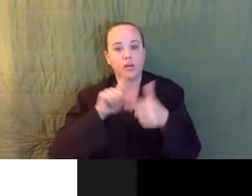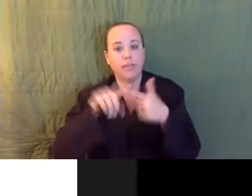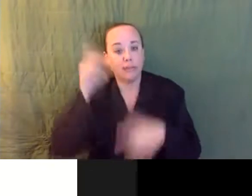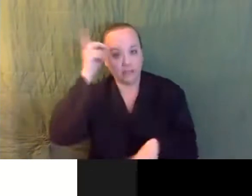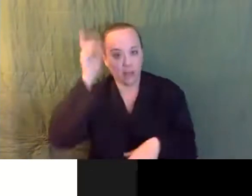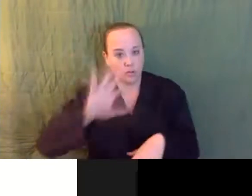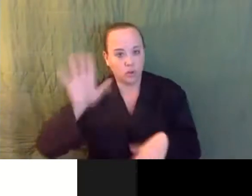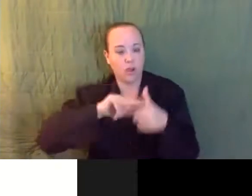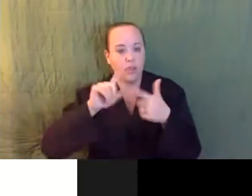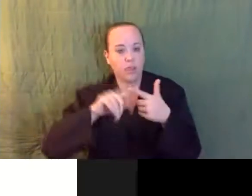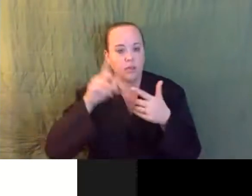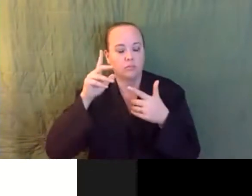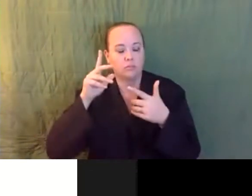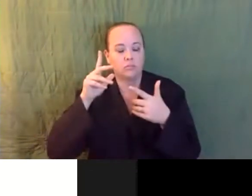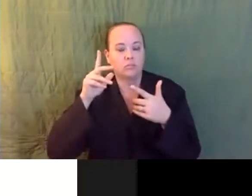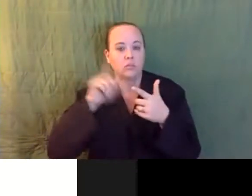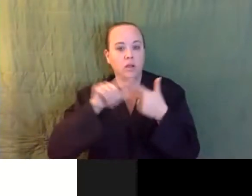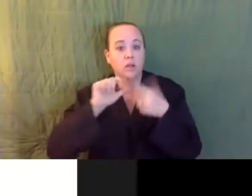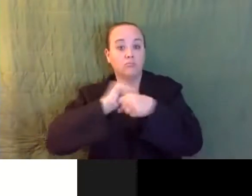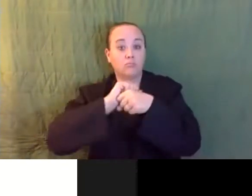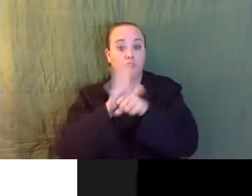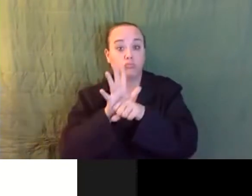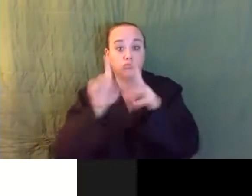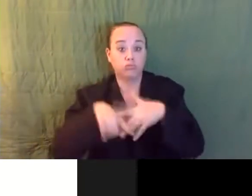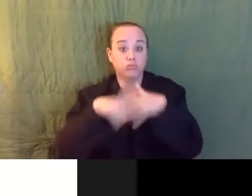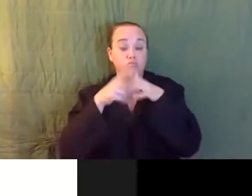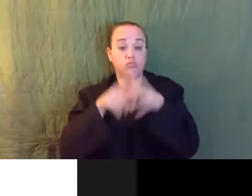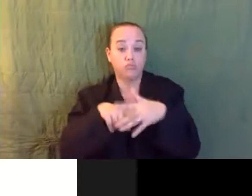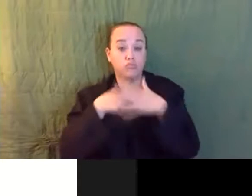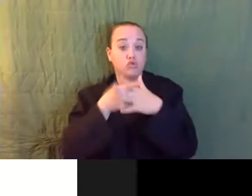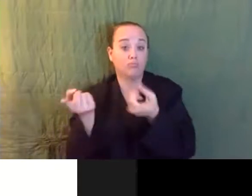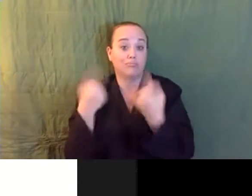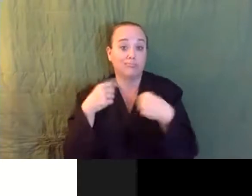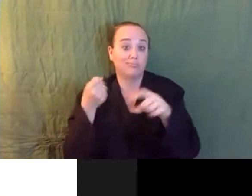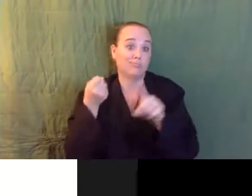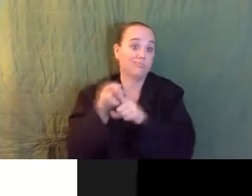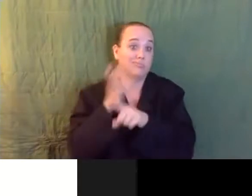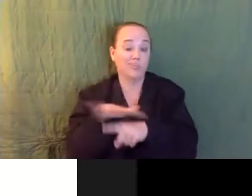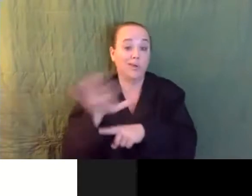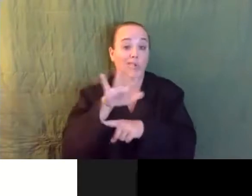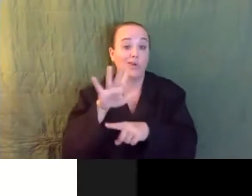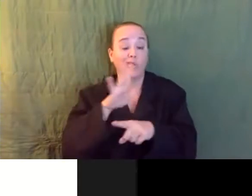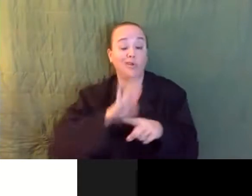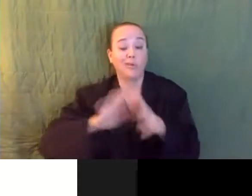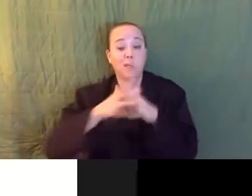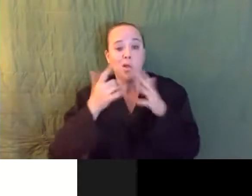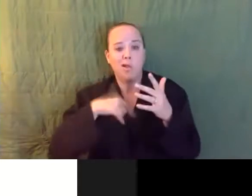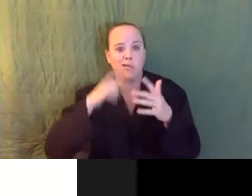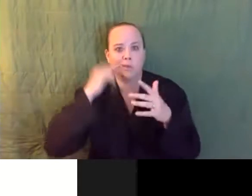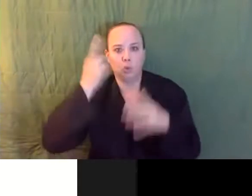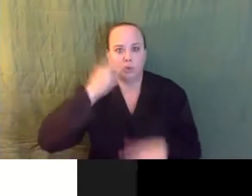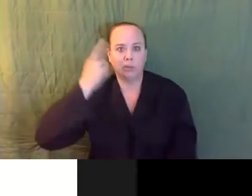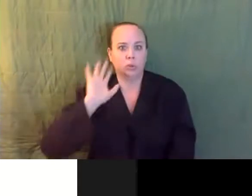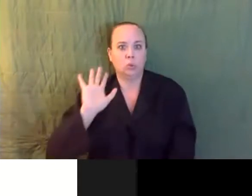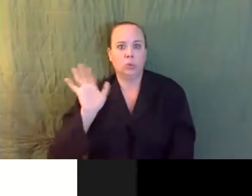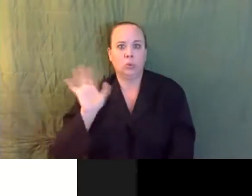the when the pandemic started to come to our doorstep. And it made me realize that with